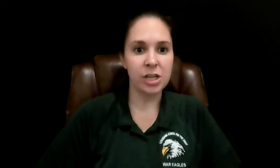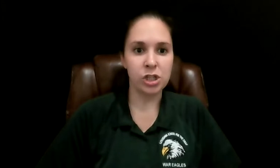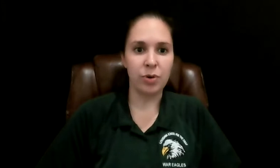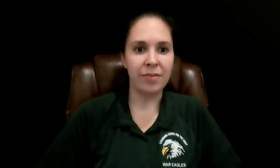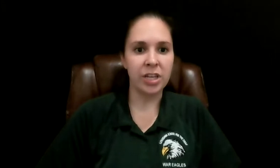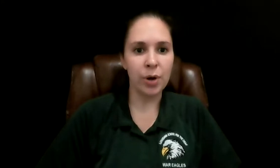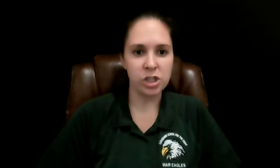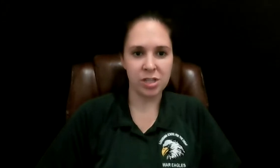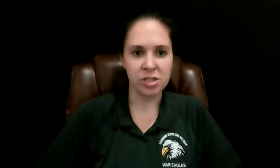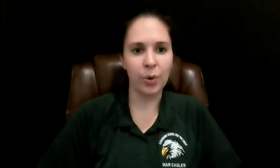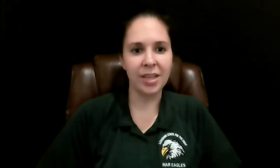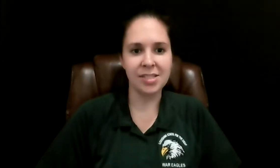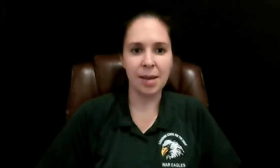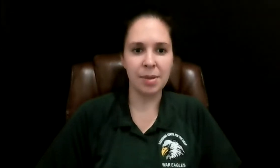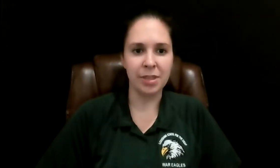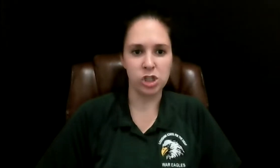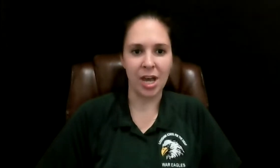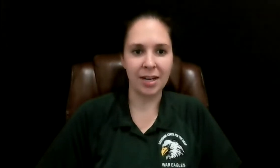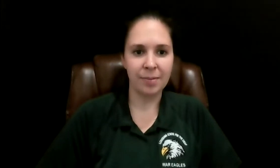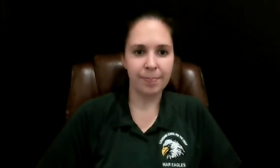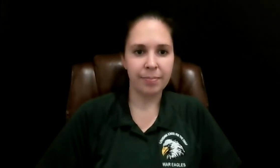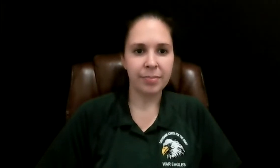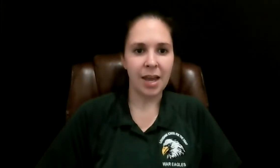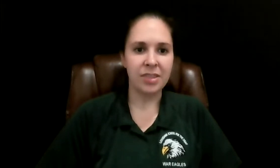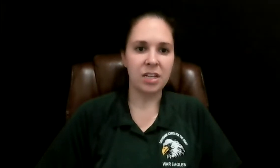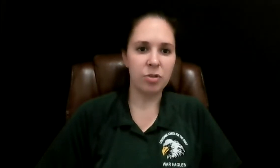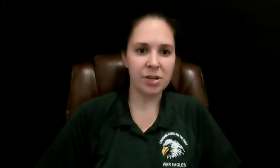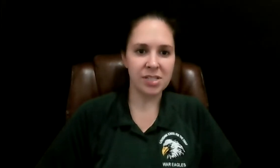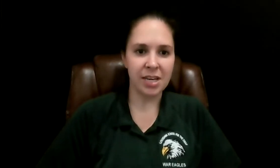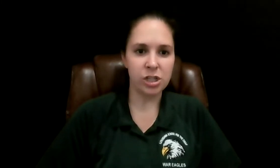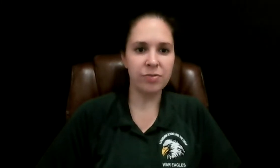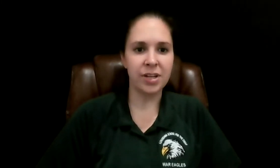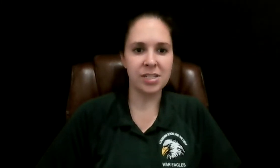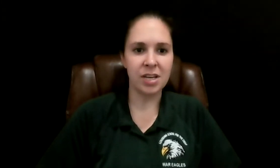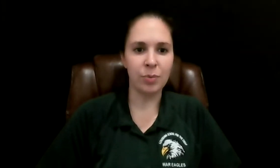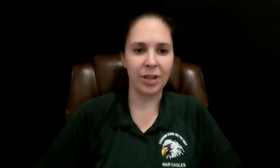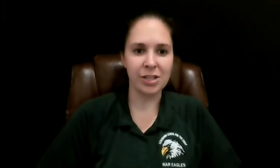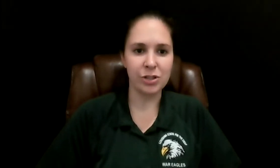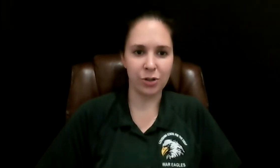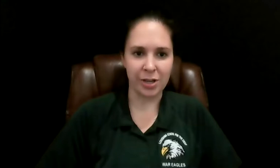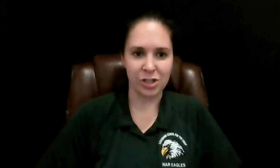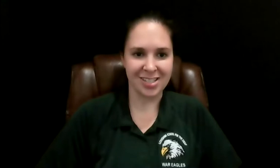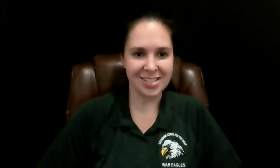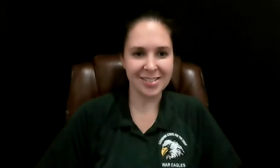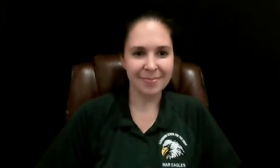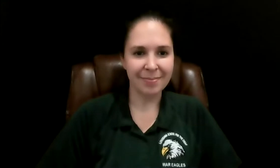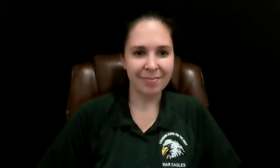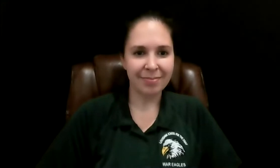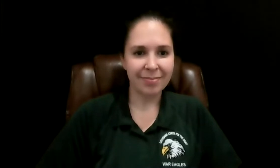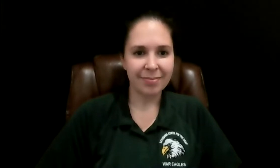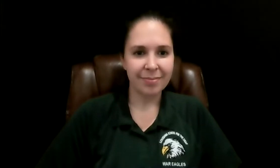the presentation, if you have any questions, go ahead and type them in the chat. At the end of the presentation, Vanessa will answer your questions.